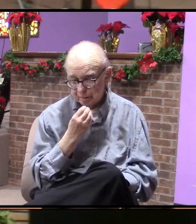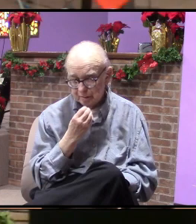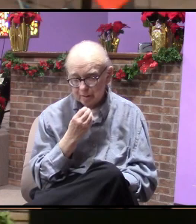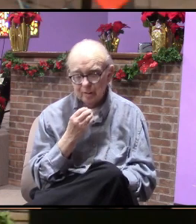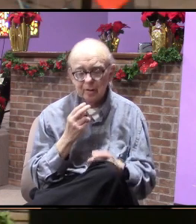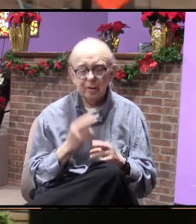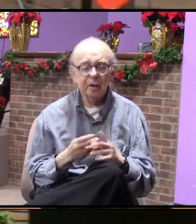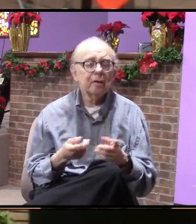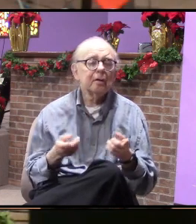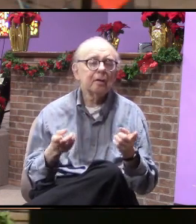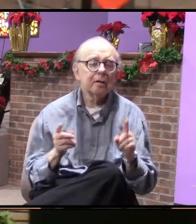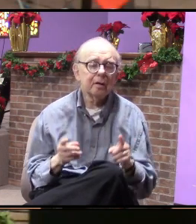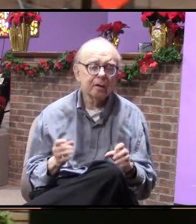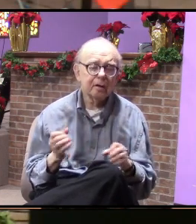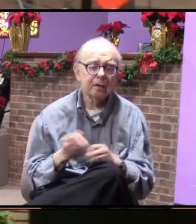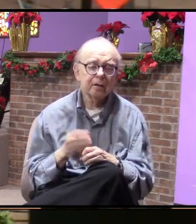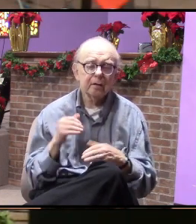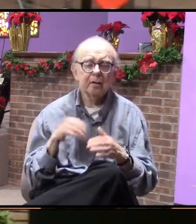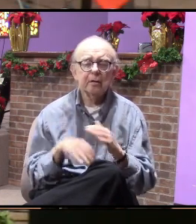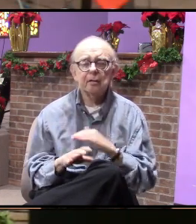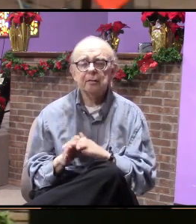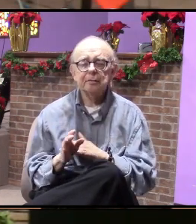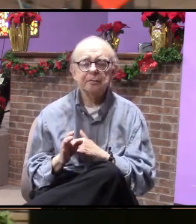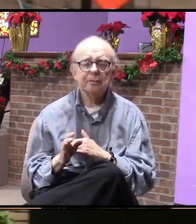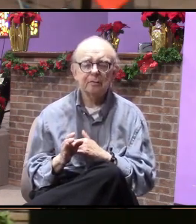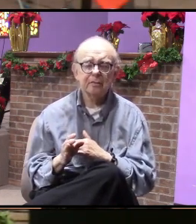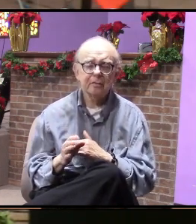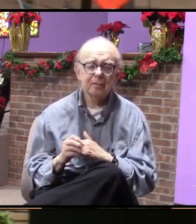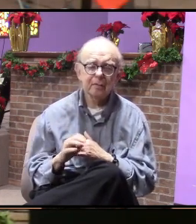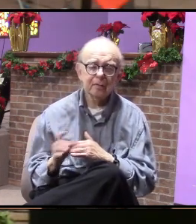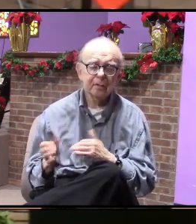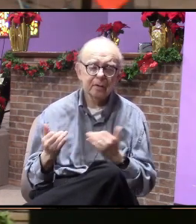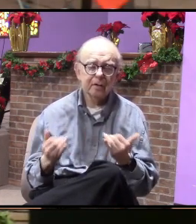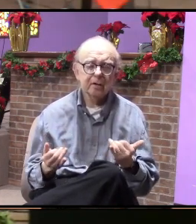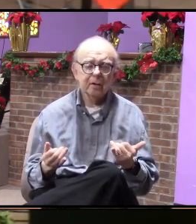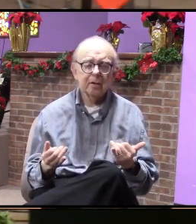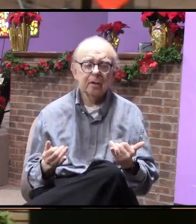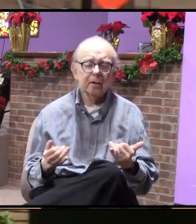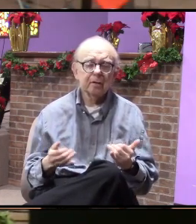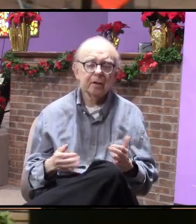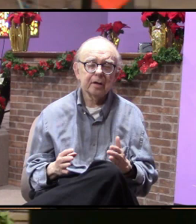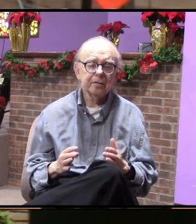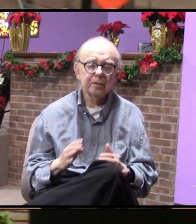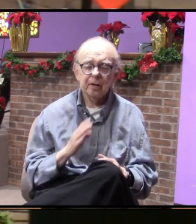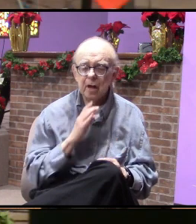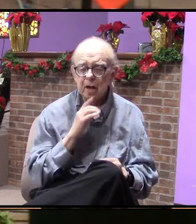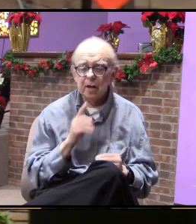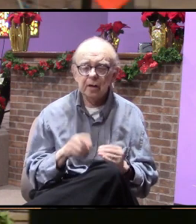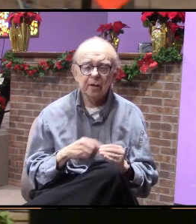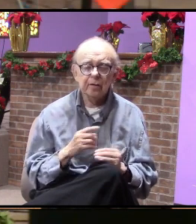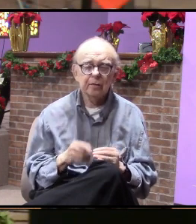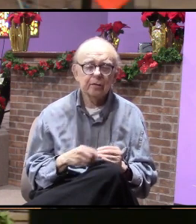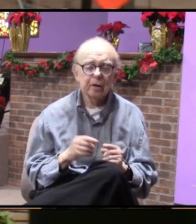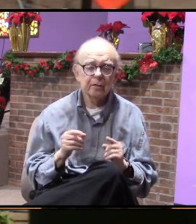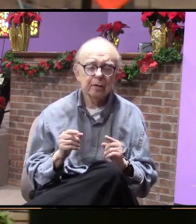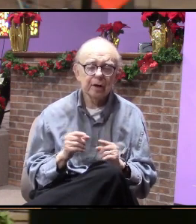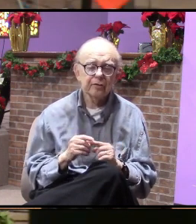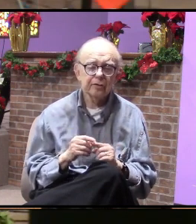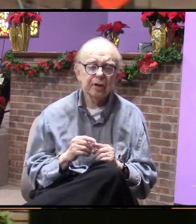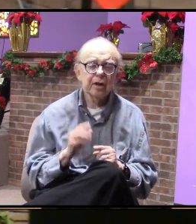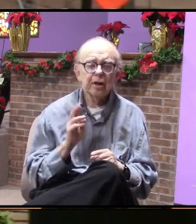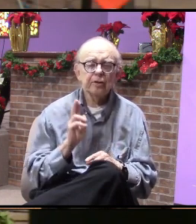Because what ends up happening is you get into this, well, today let's all talk about Genesis chapter